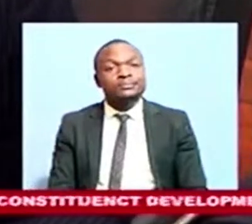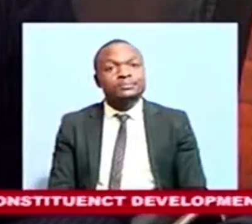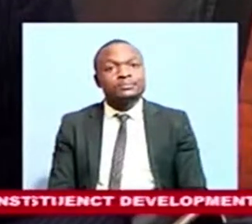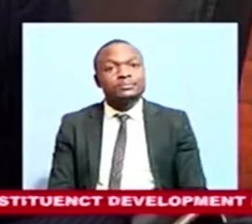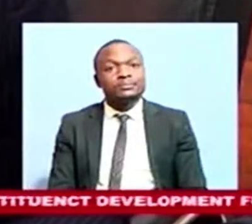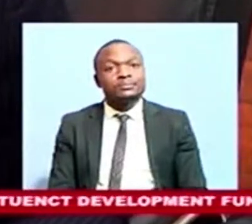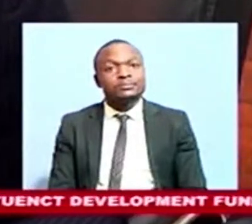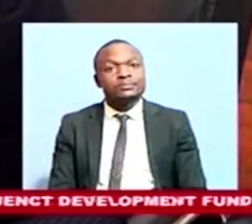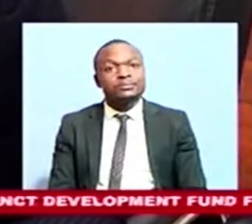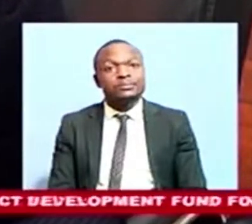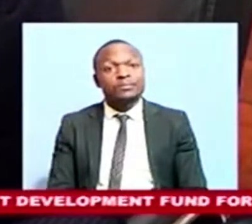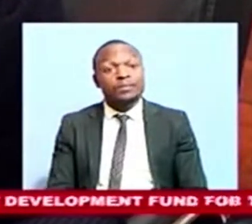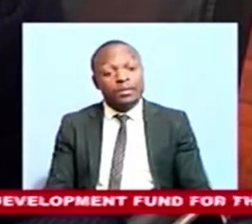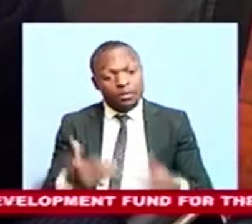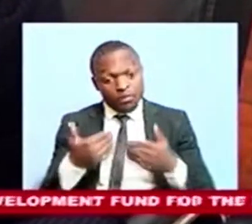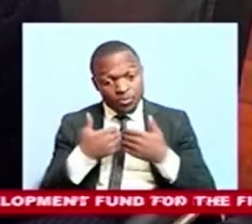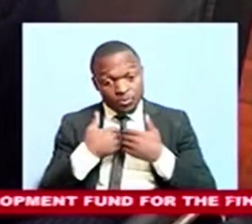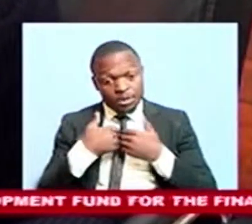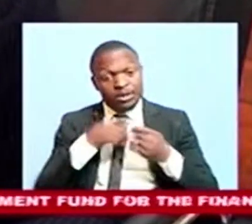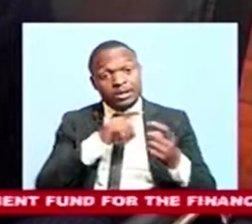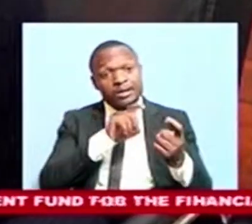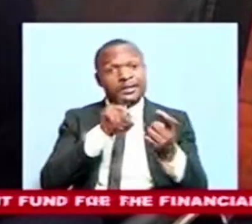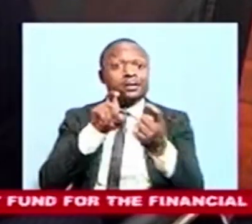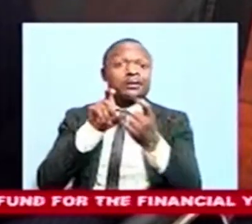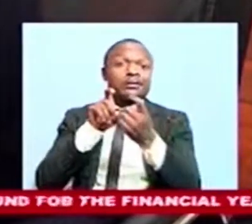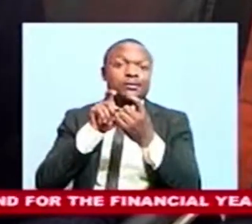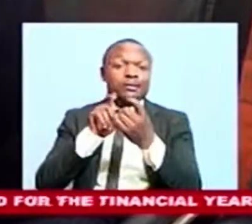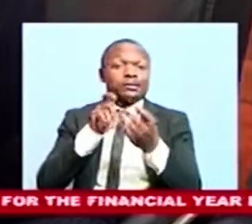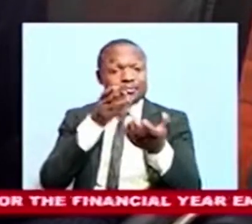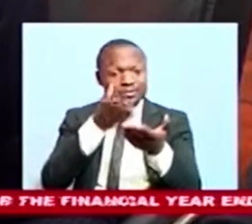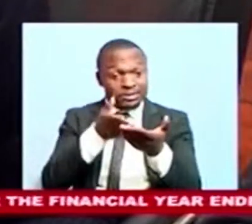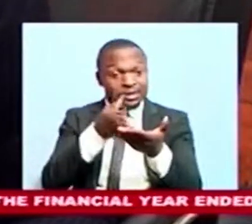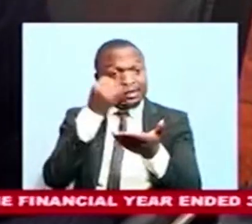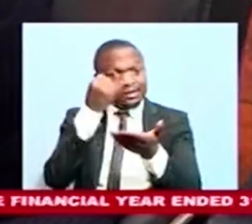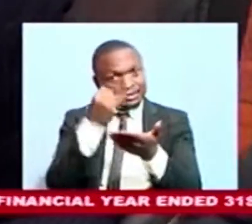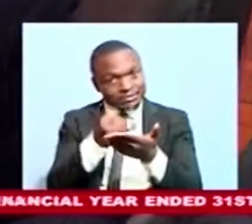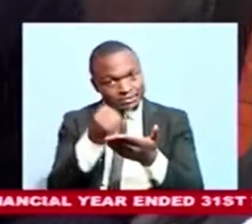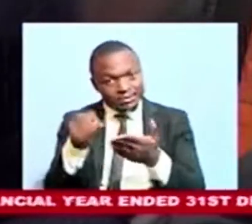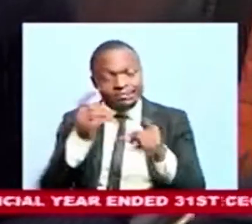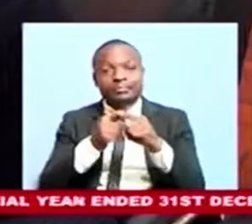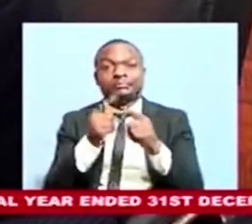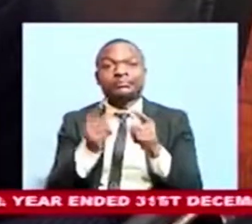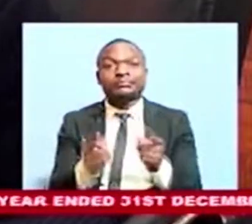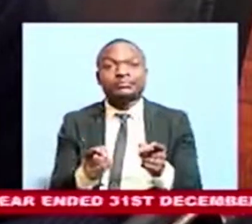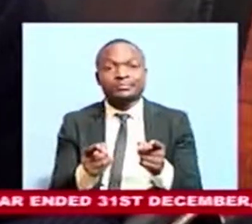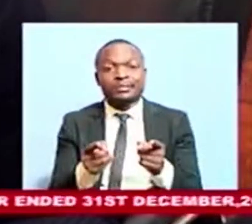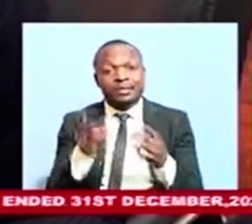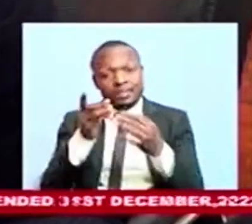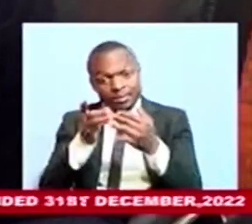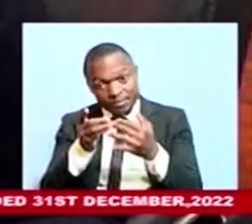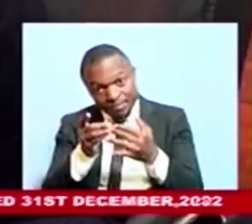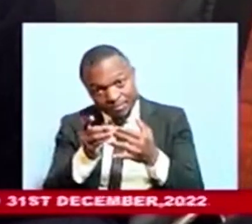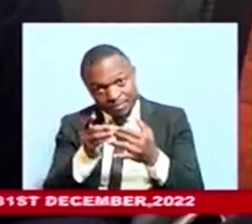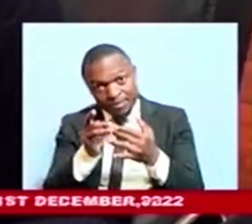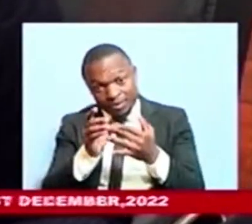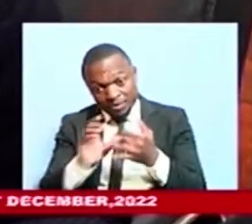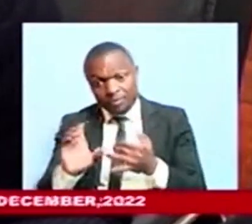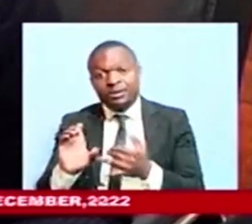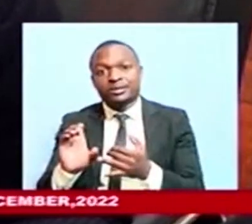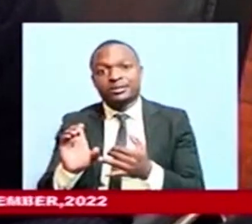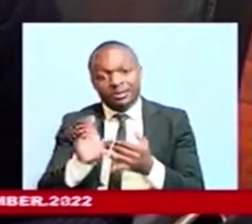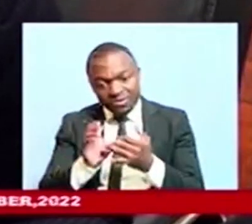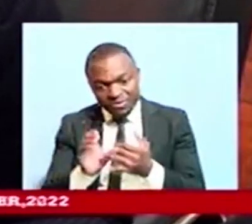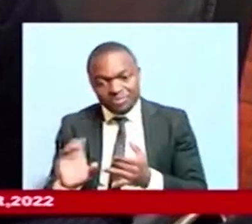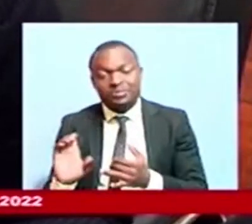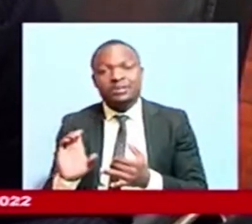we are having challenges of these issues, and yet the component